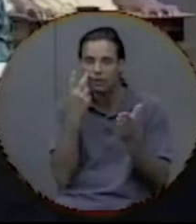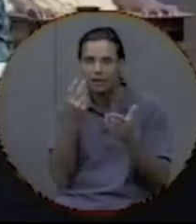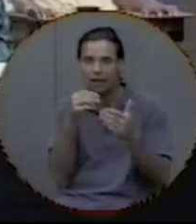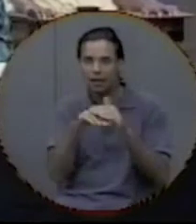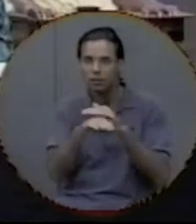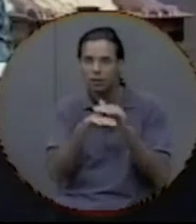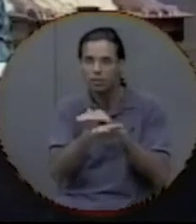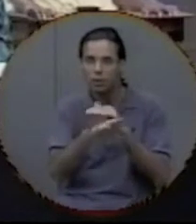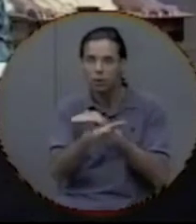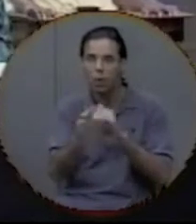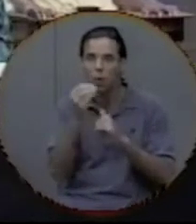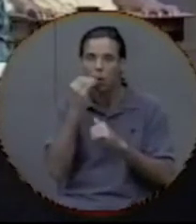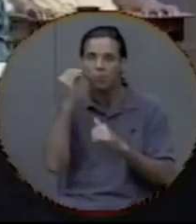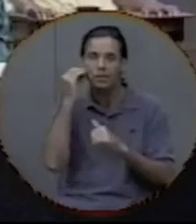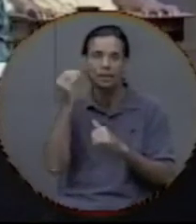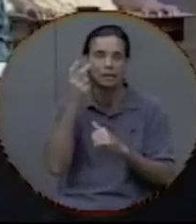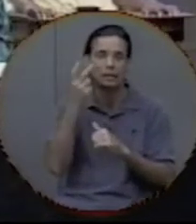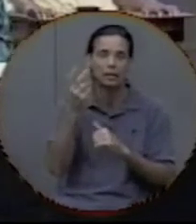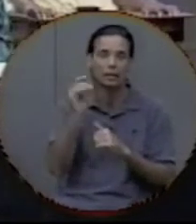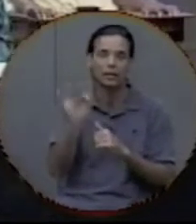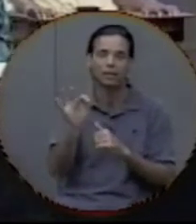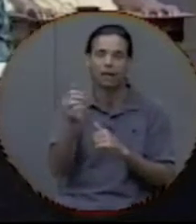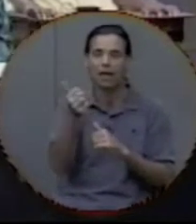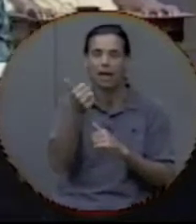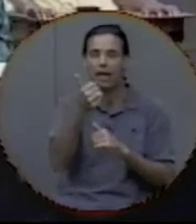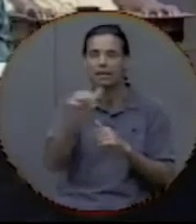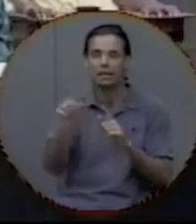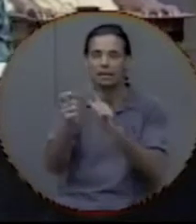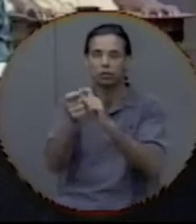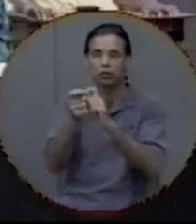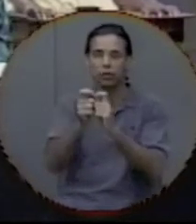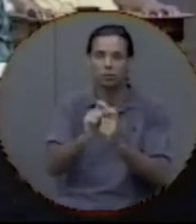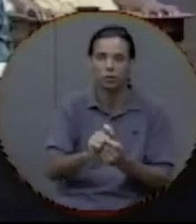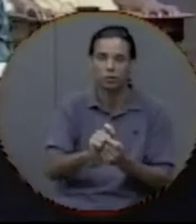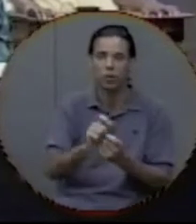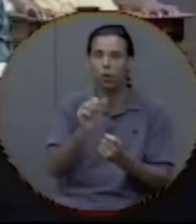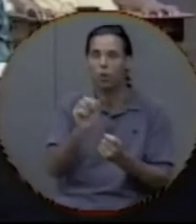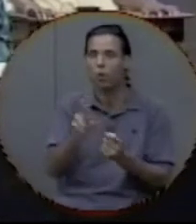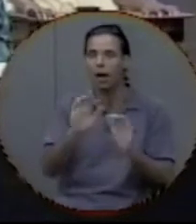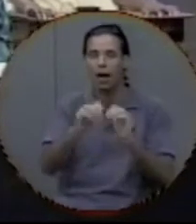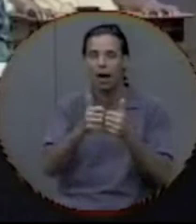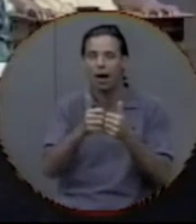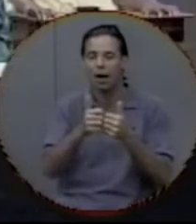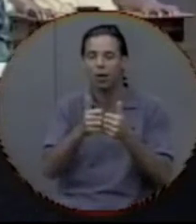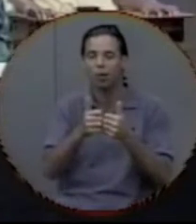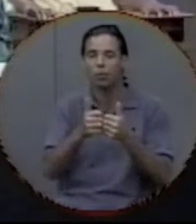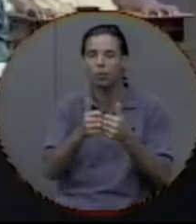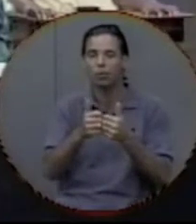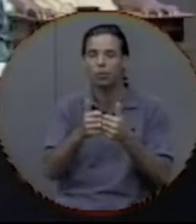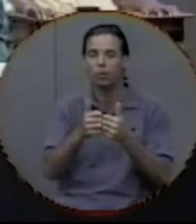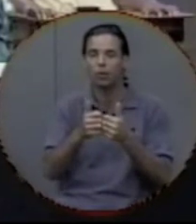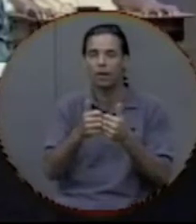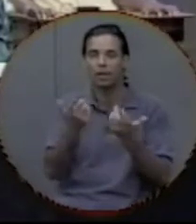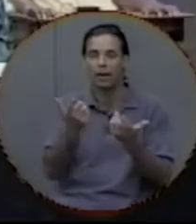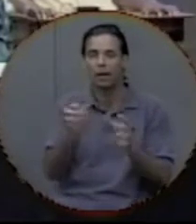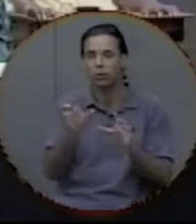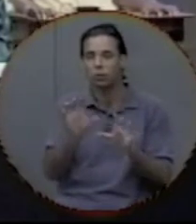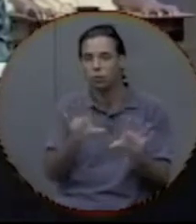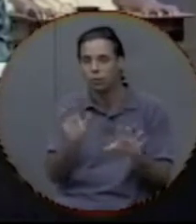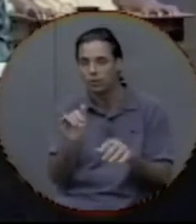accessibilities of homes and see if there's any adaptations that can be made or how they can um, do